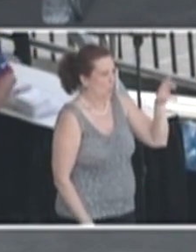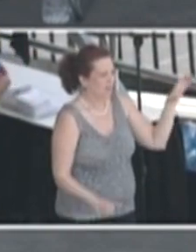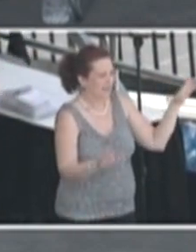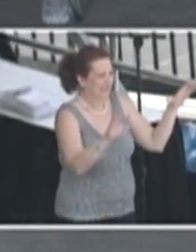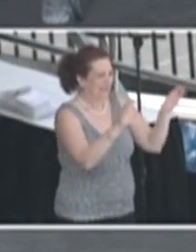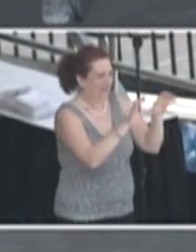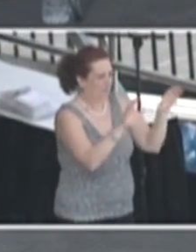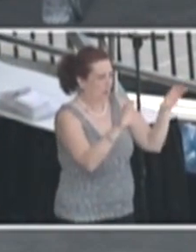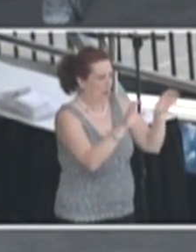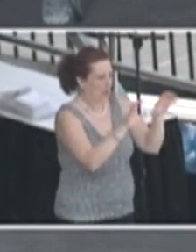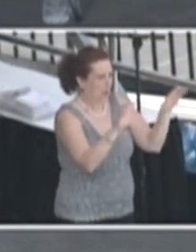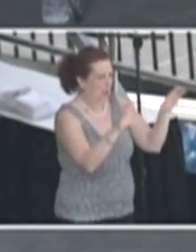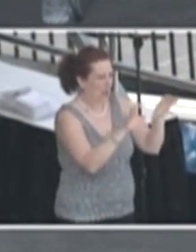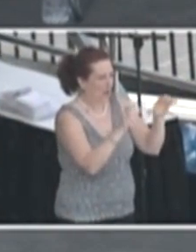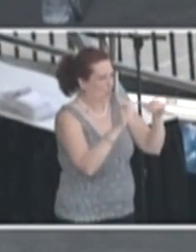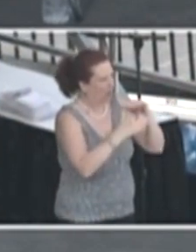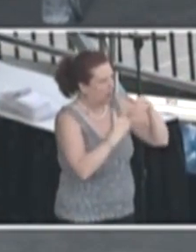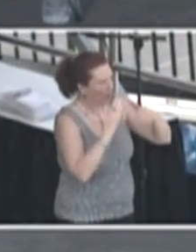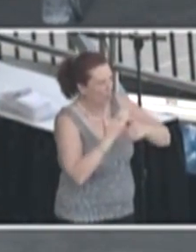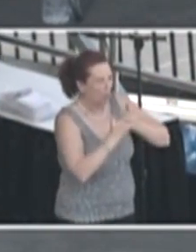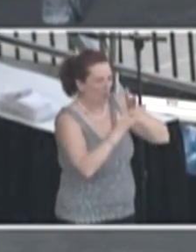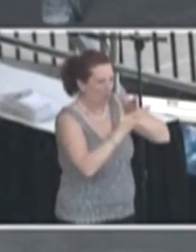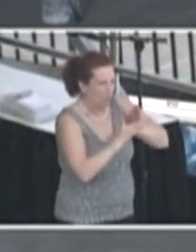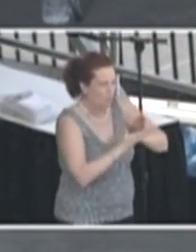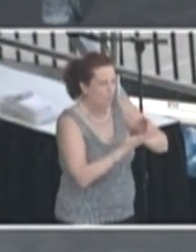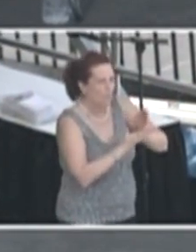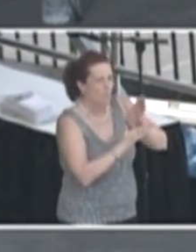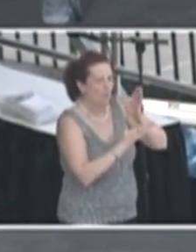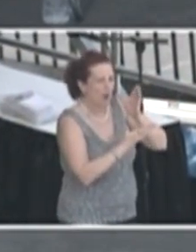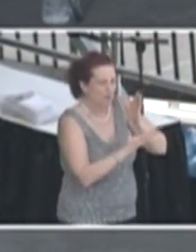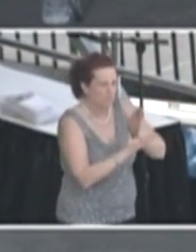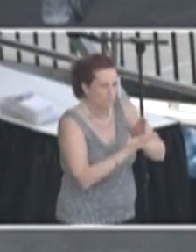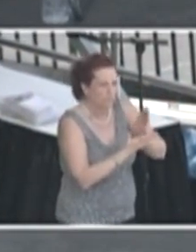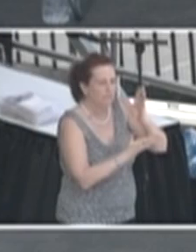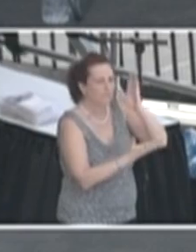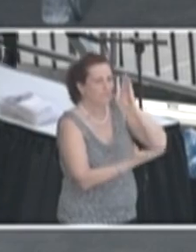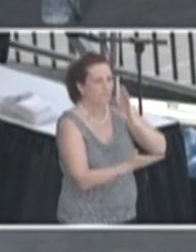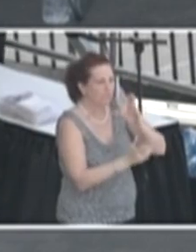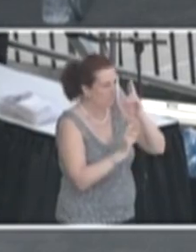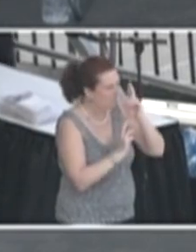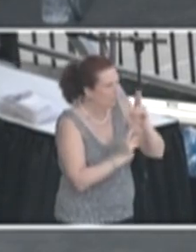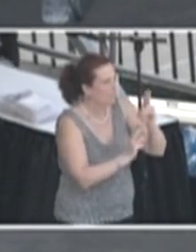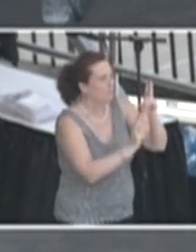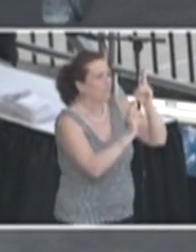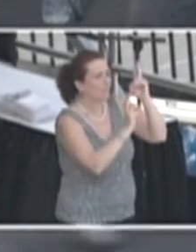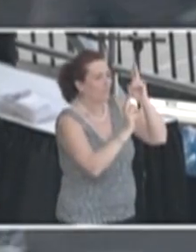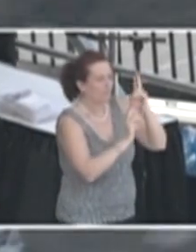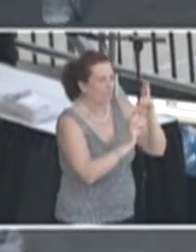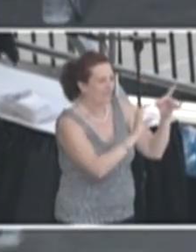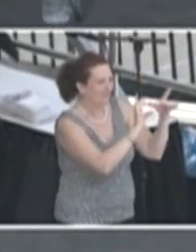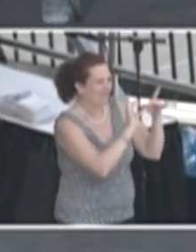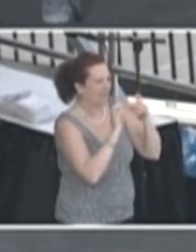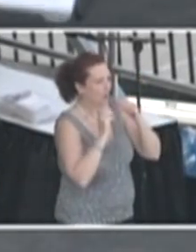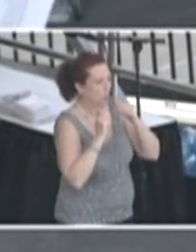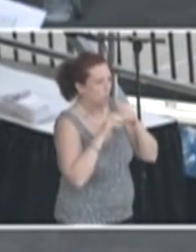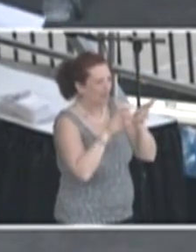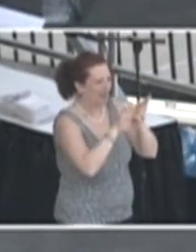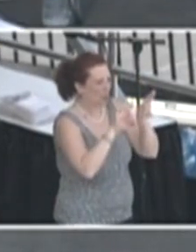rights, honors, and privileges pertaining hereto.